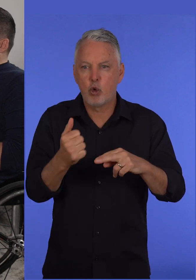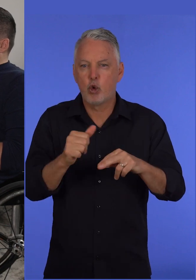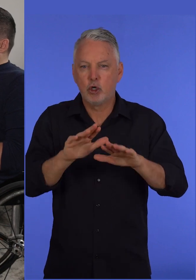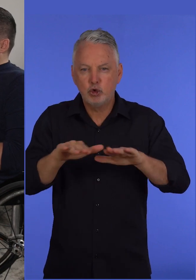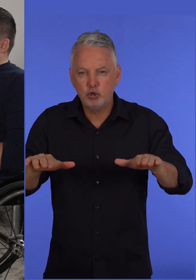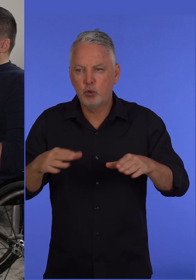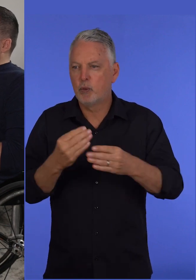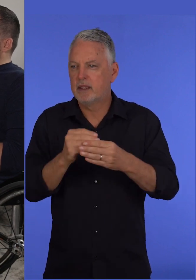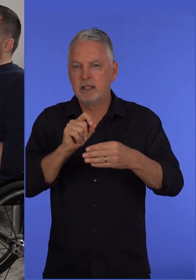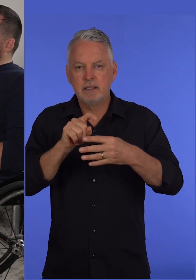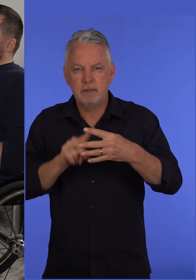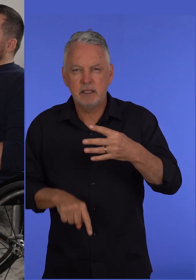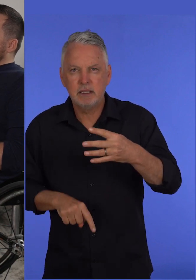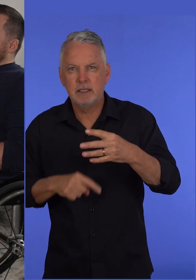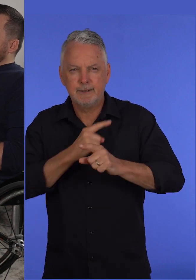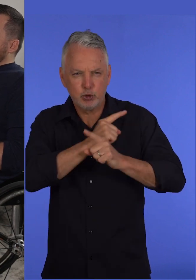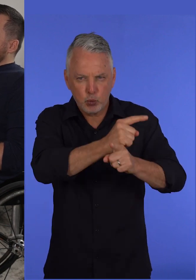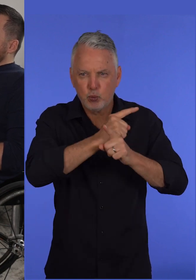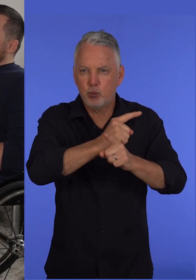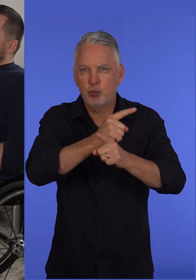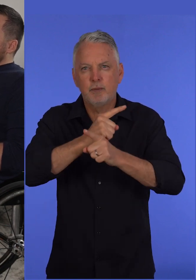parents of children with disabilities.